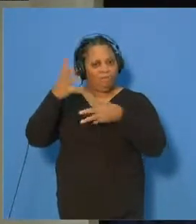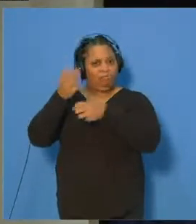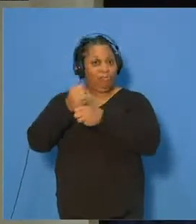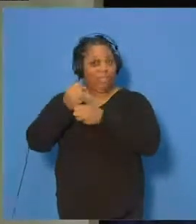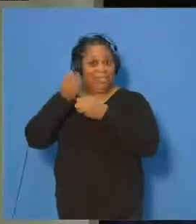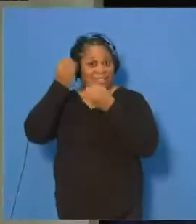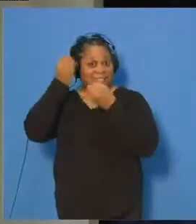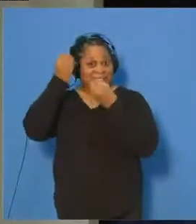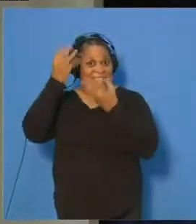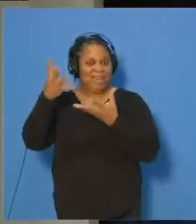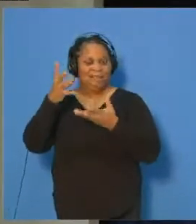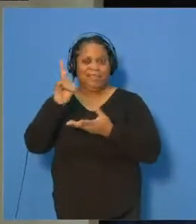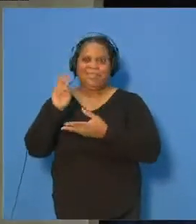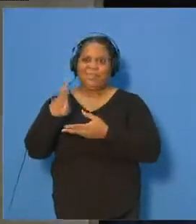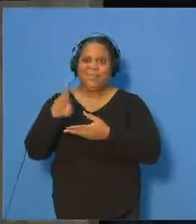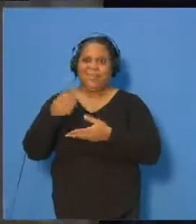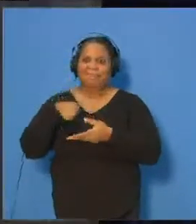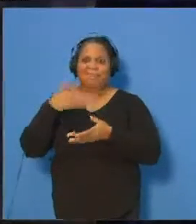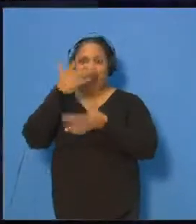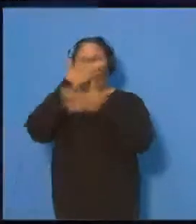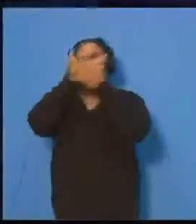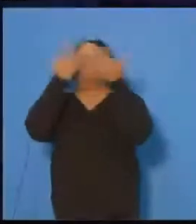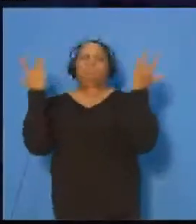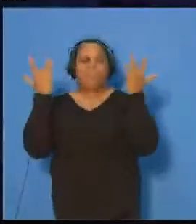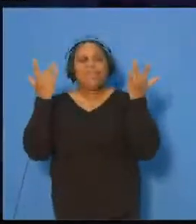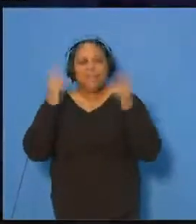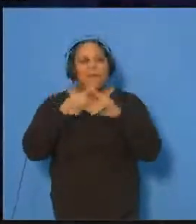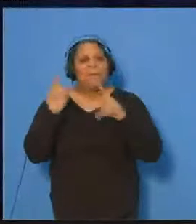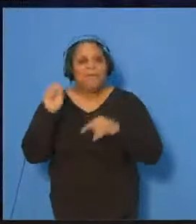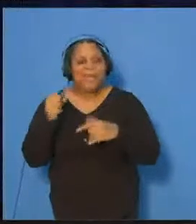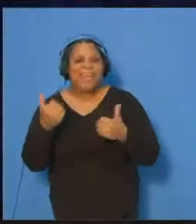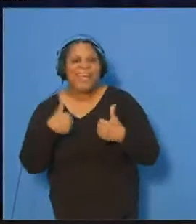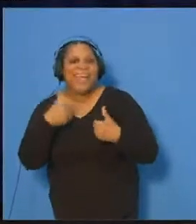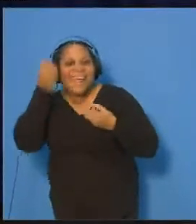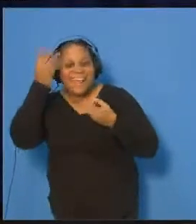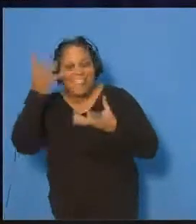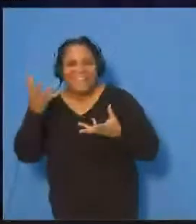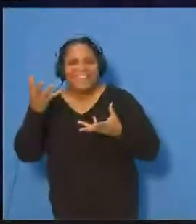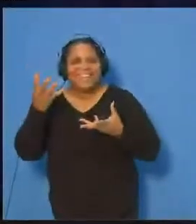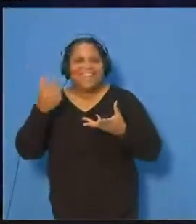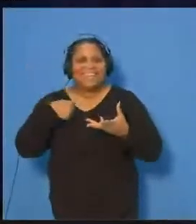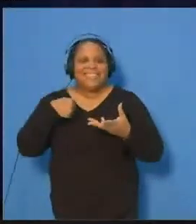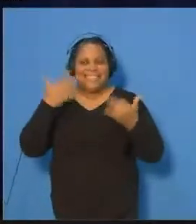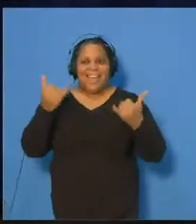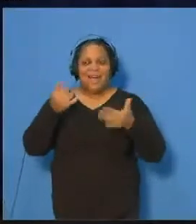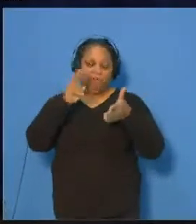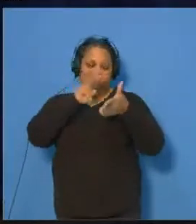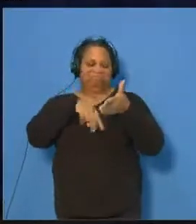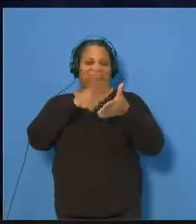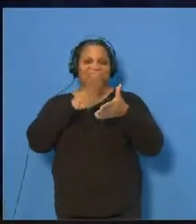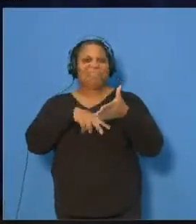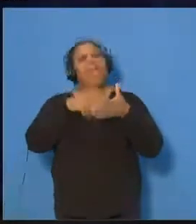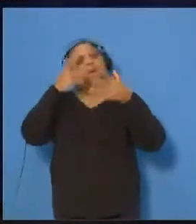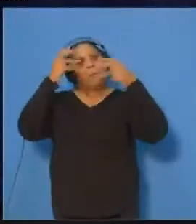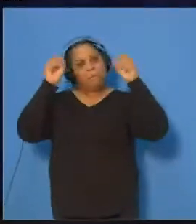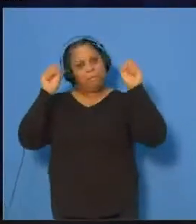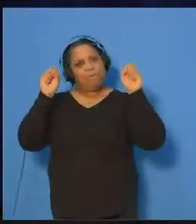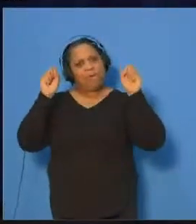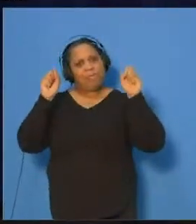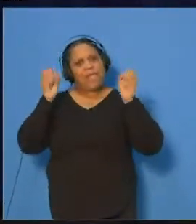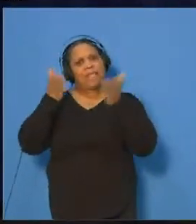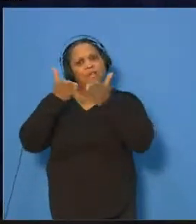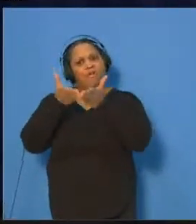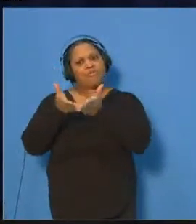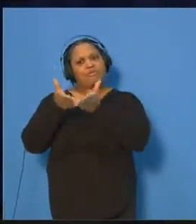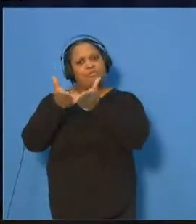made me feel I was completely out of the loop on something, so I do have it. As it comes to me, so I'm going to read it. It says, Premier, the cruise